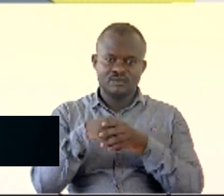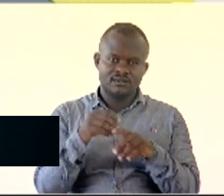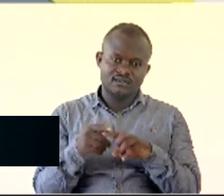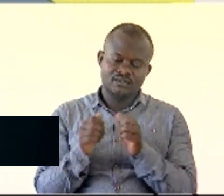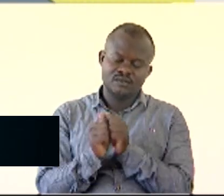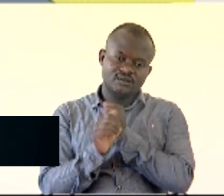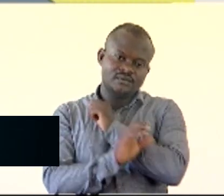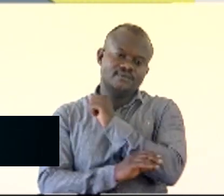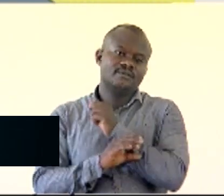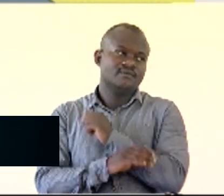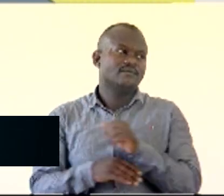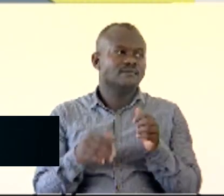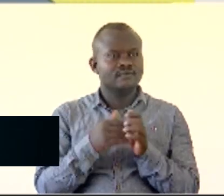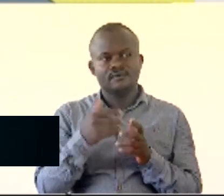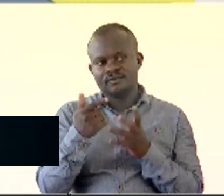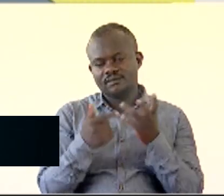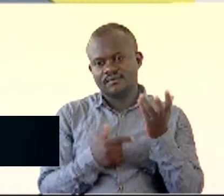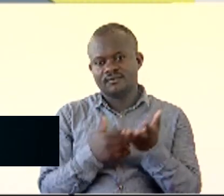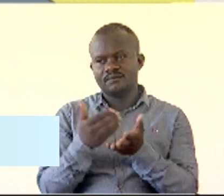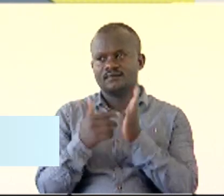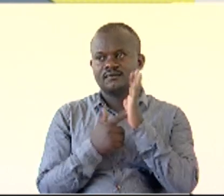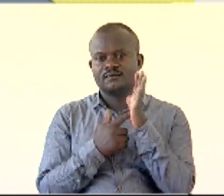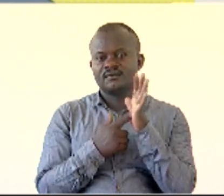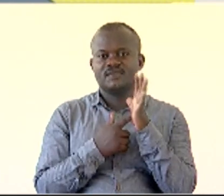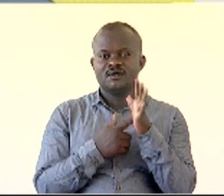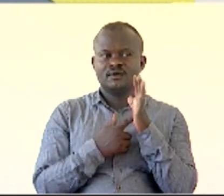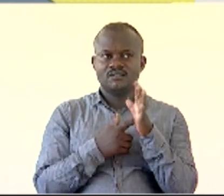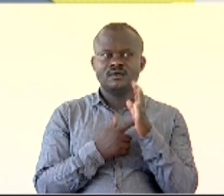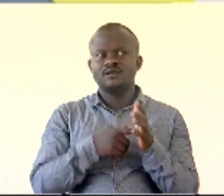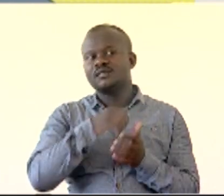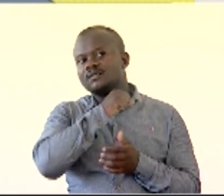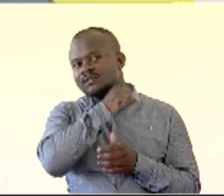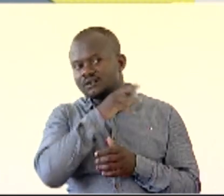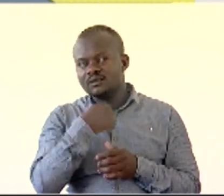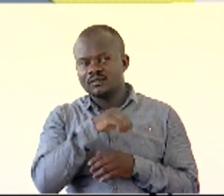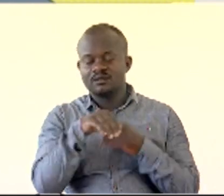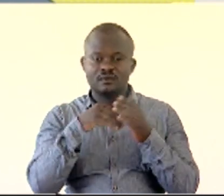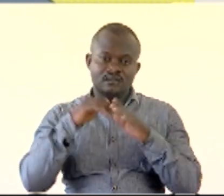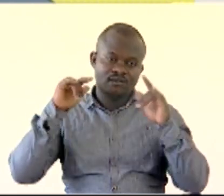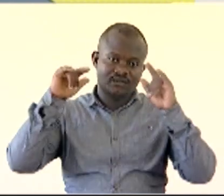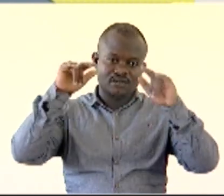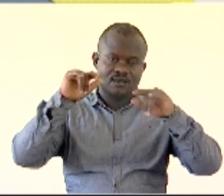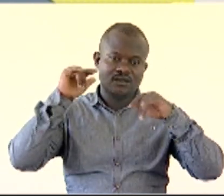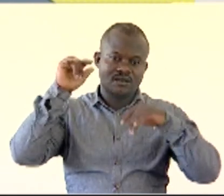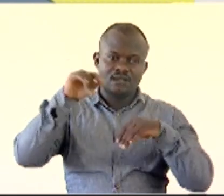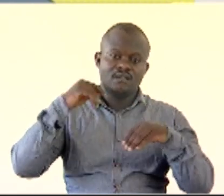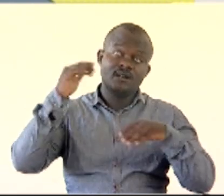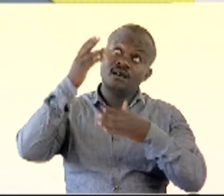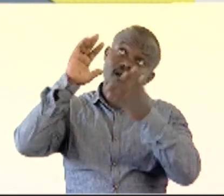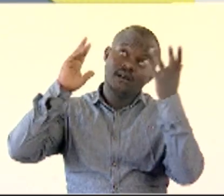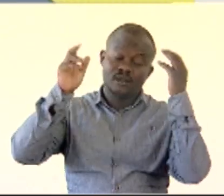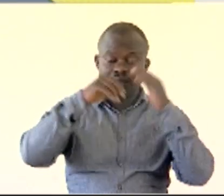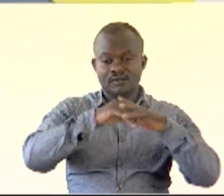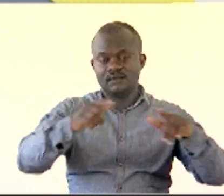countries, and these explosions contaminate our air, they contaminate